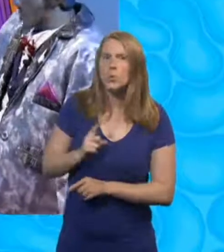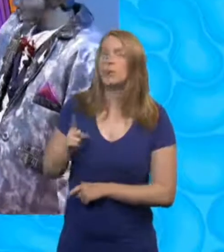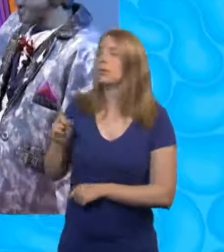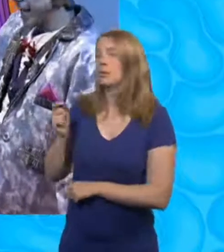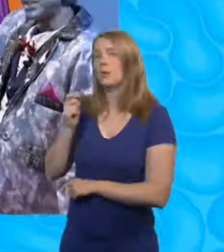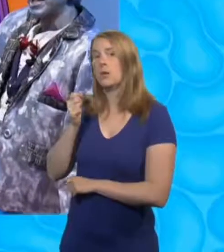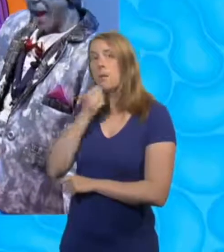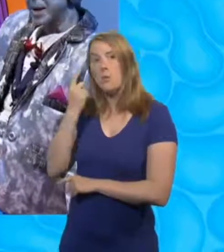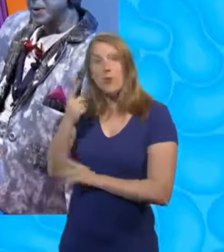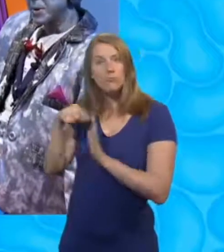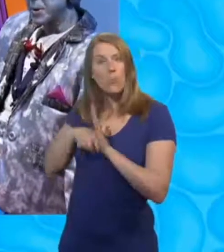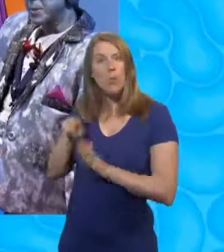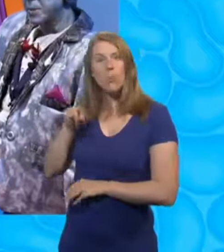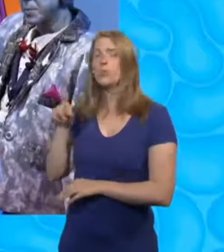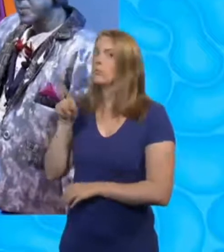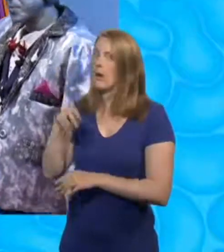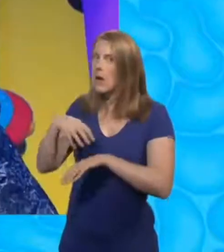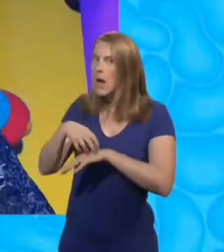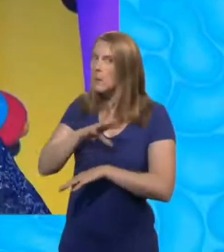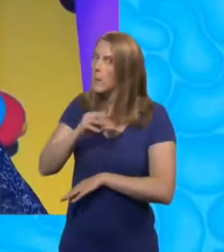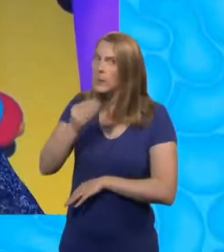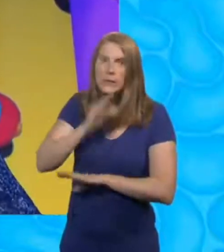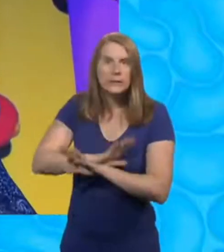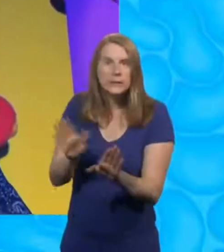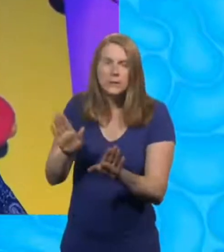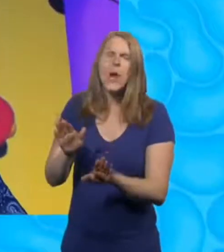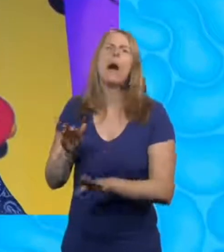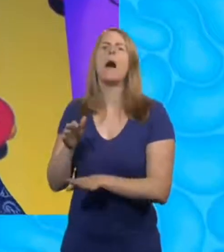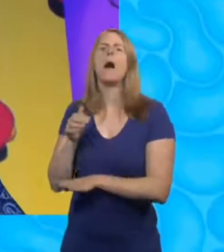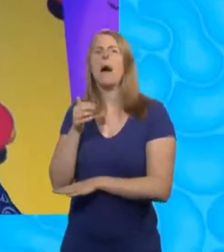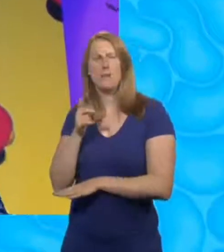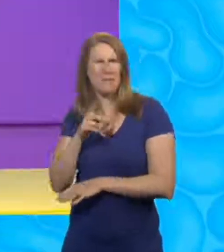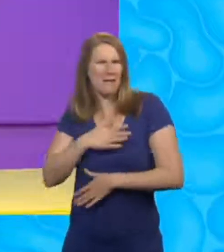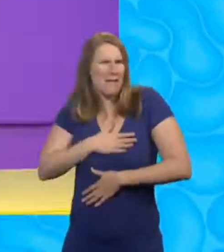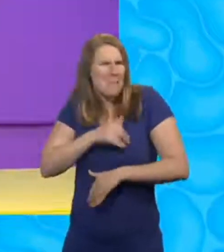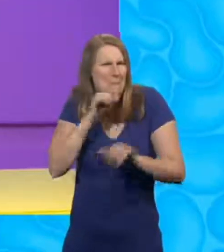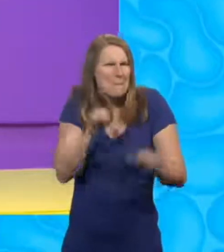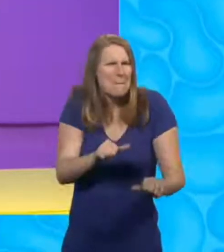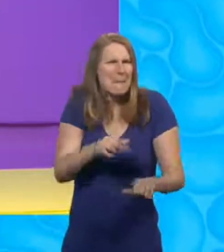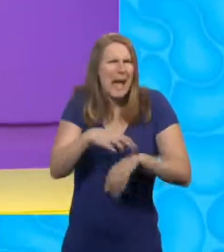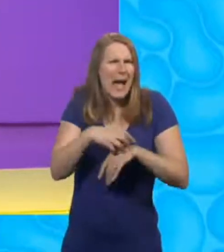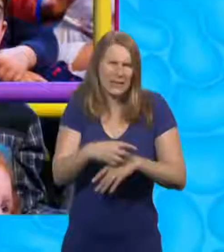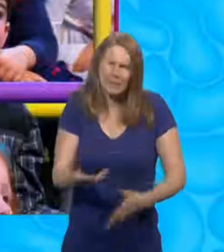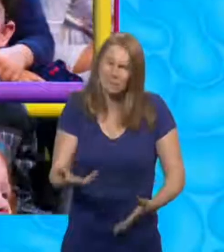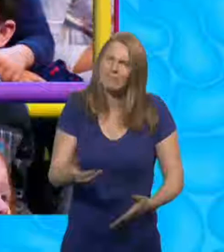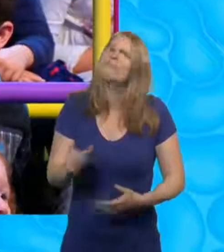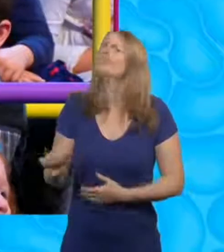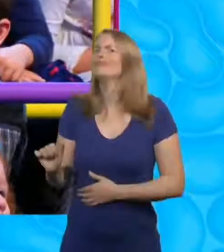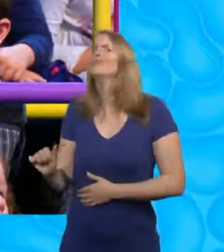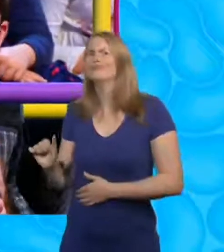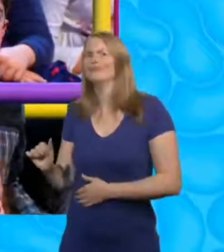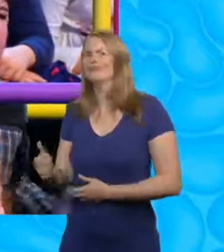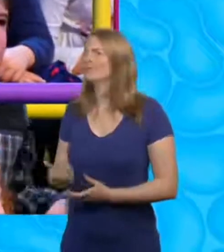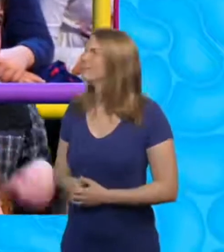Do not eat cake. Do not eat cake, but we love cake, don't we, everyone?